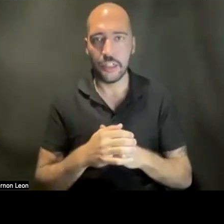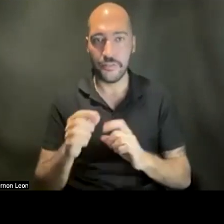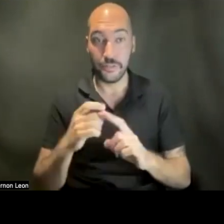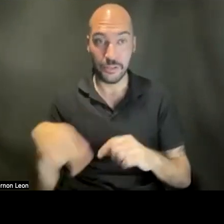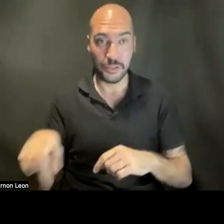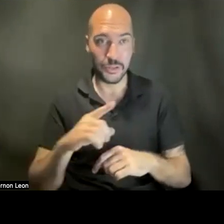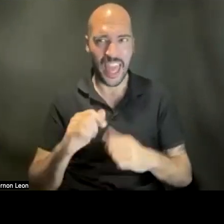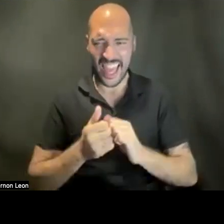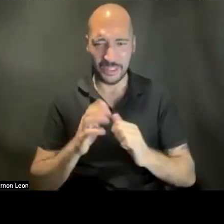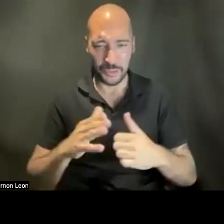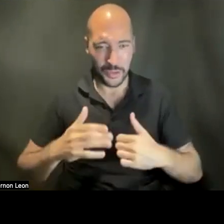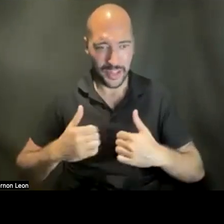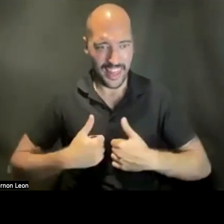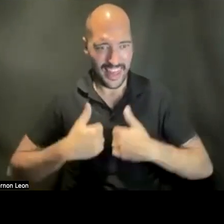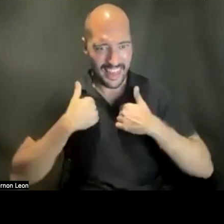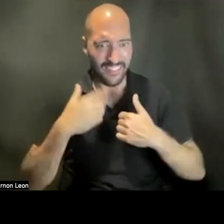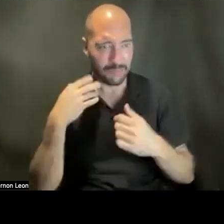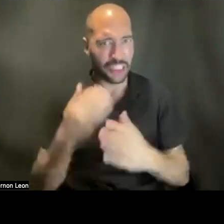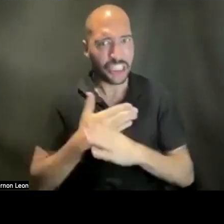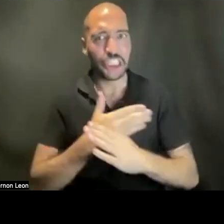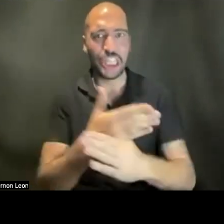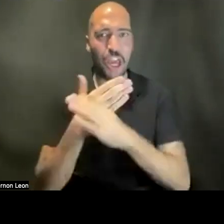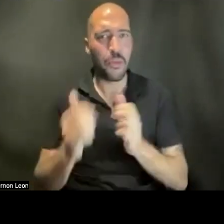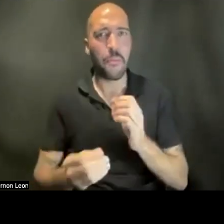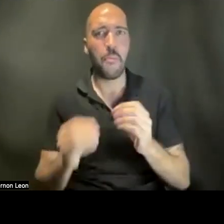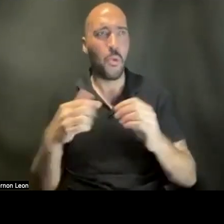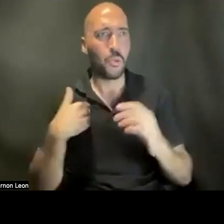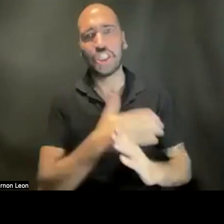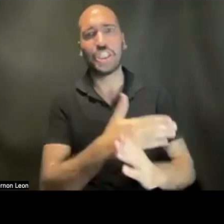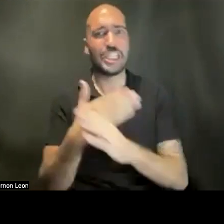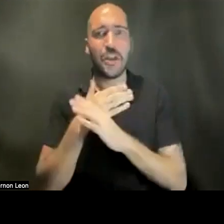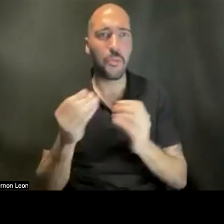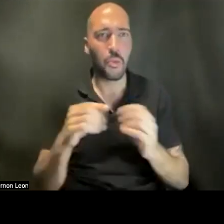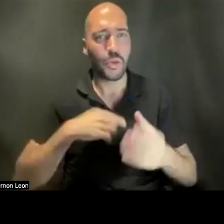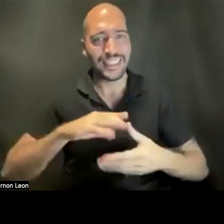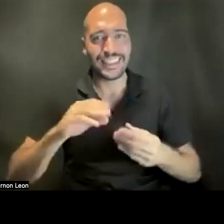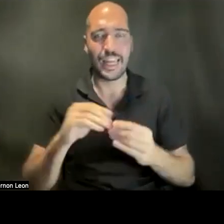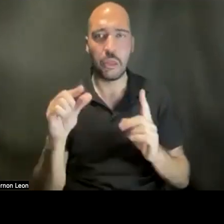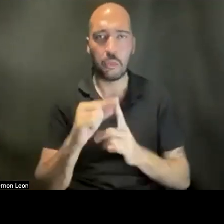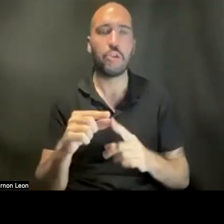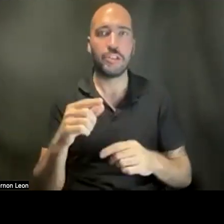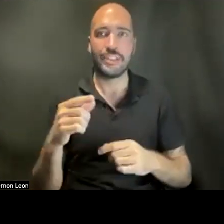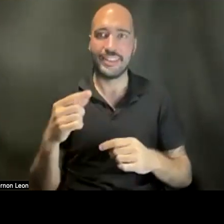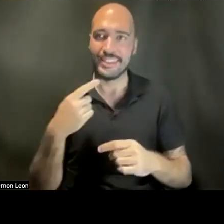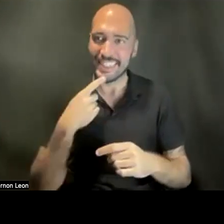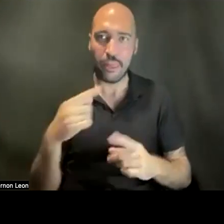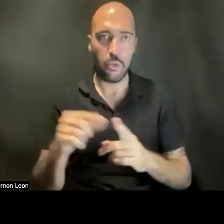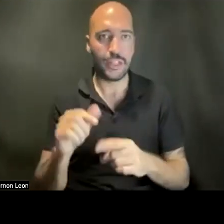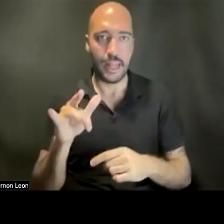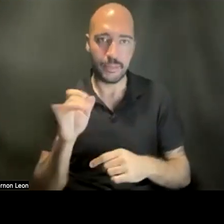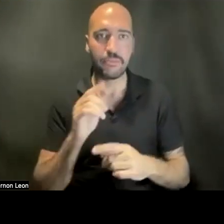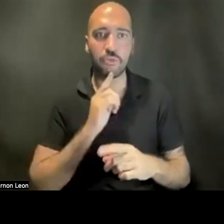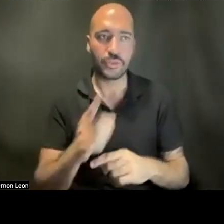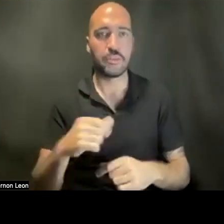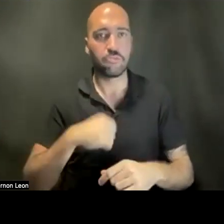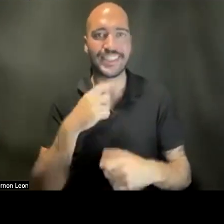experiences shared, because the more we talk about it, the more we say the word, like ableism is real, pride is